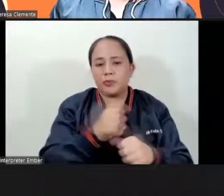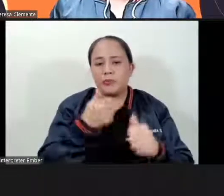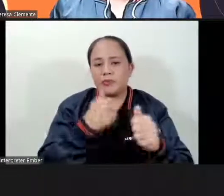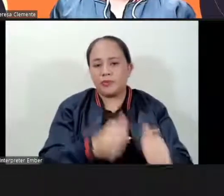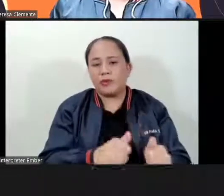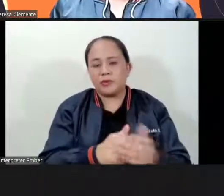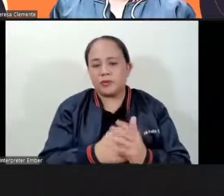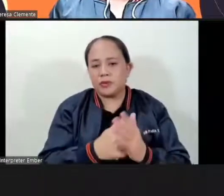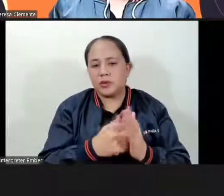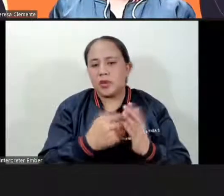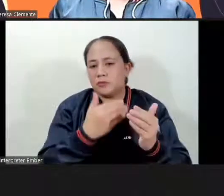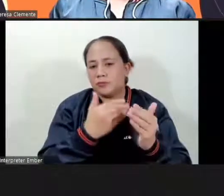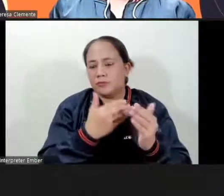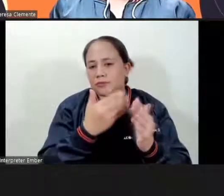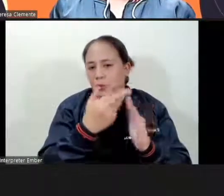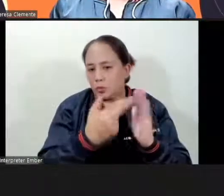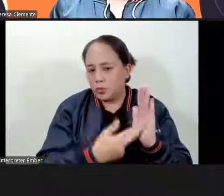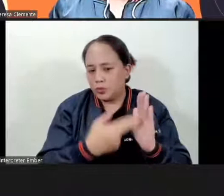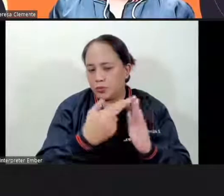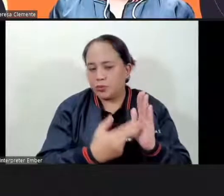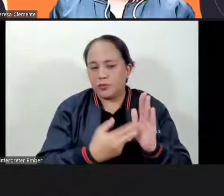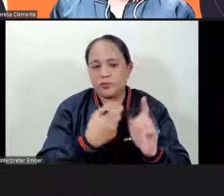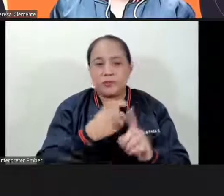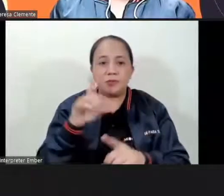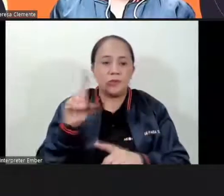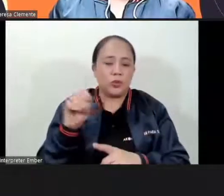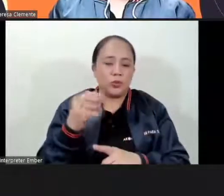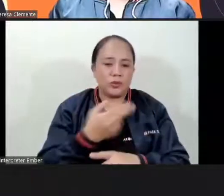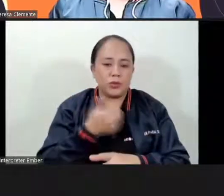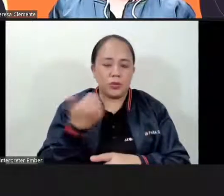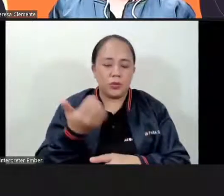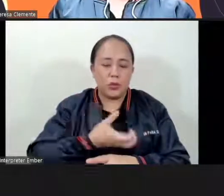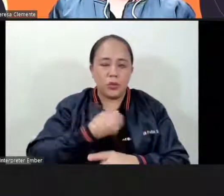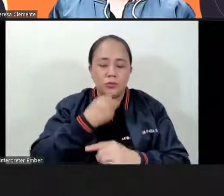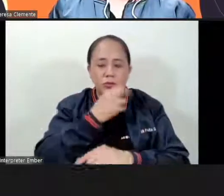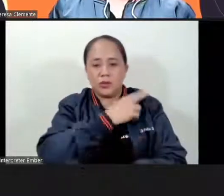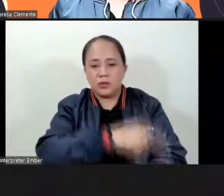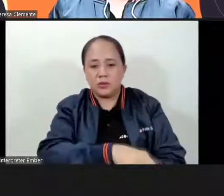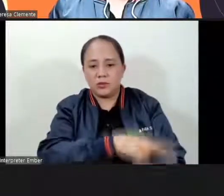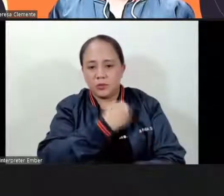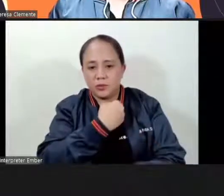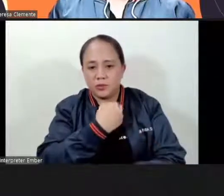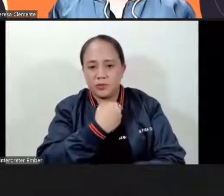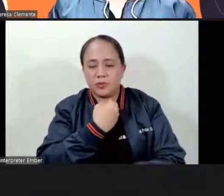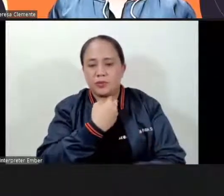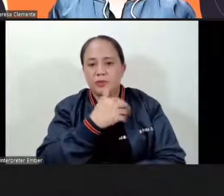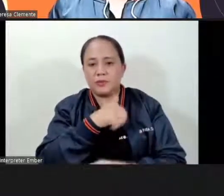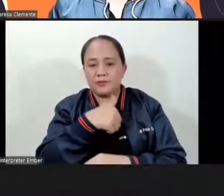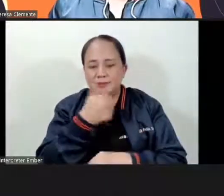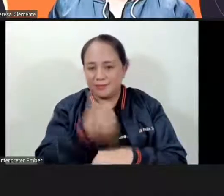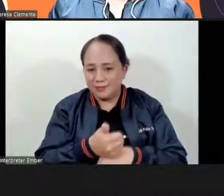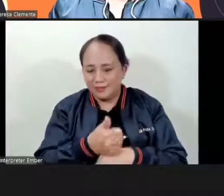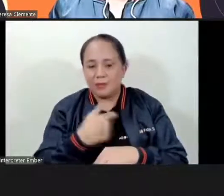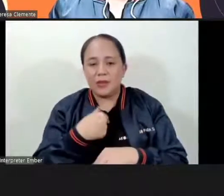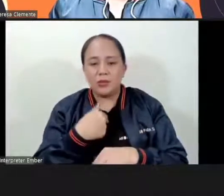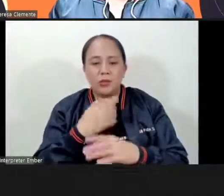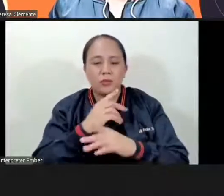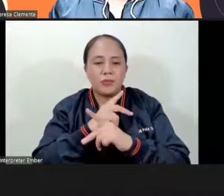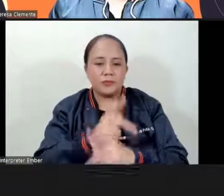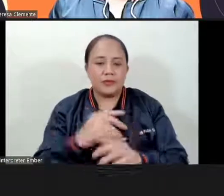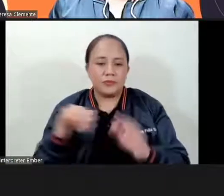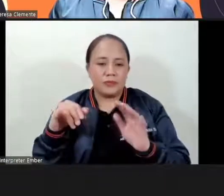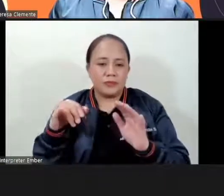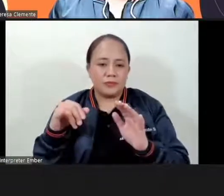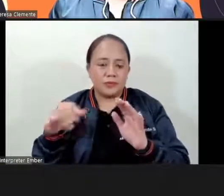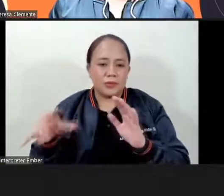the protocols that the DOH and our own hospitals put into place to prevent infection, not